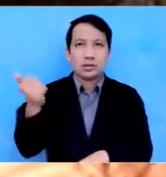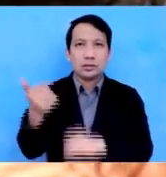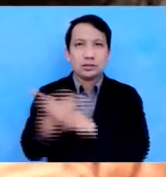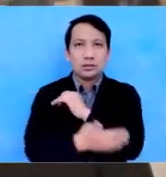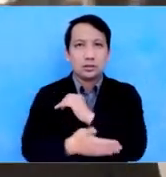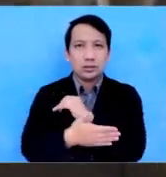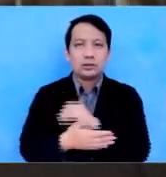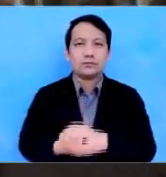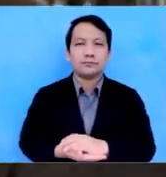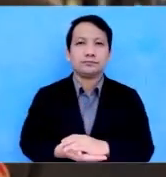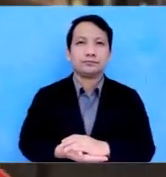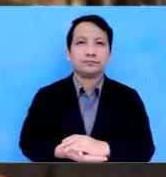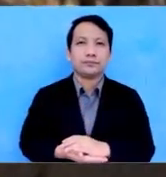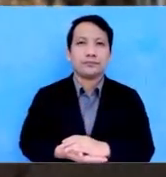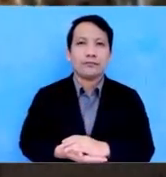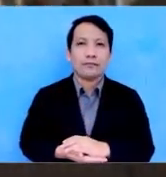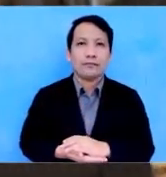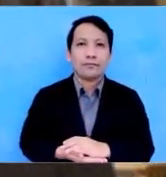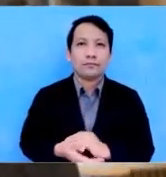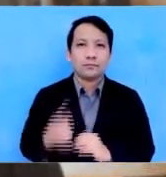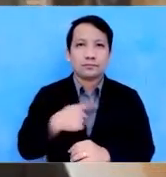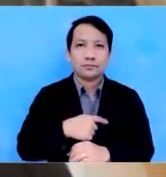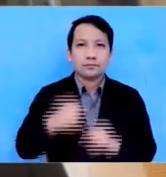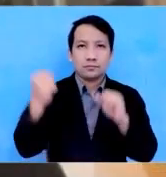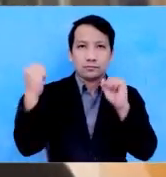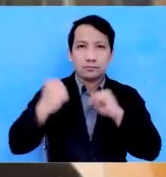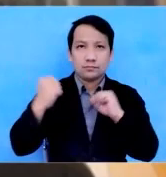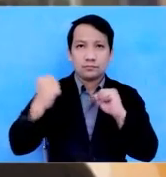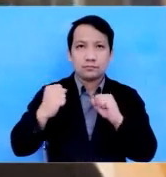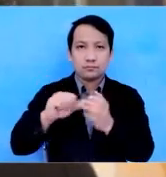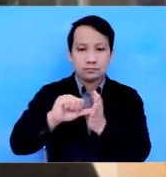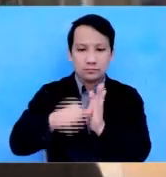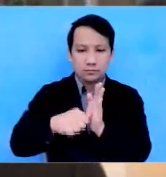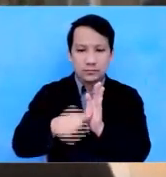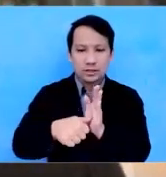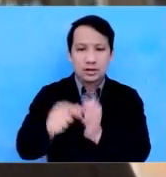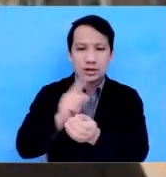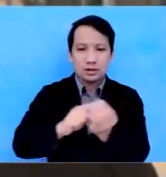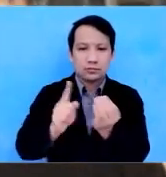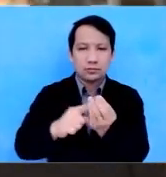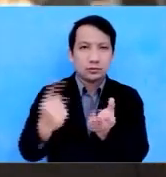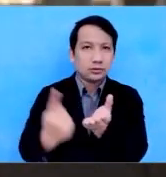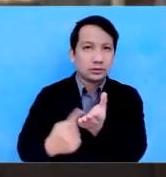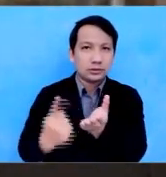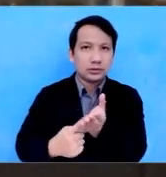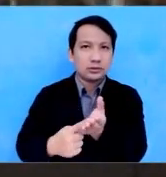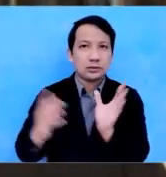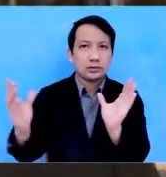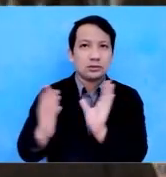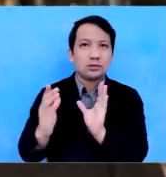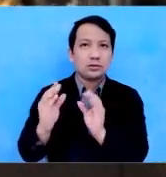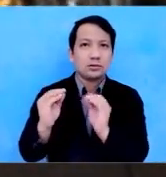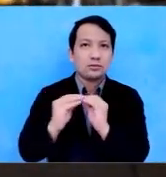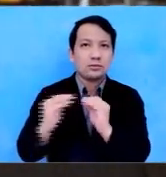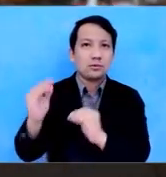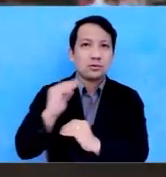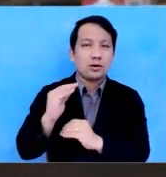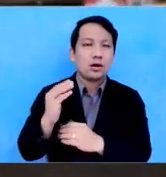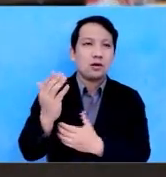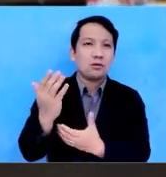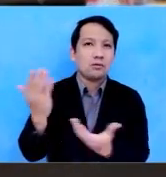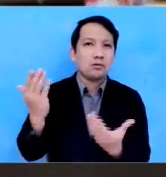partido. We just decided that we'll try to emphasize where we have common interests and where we have a